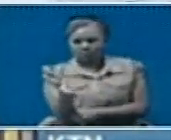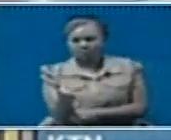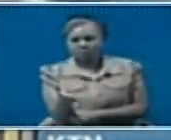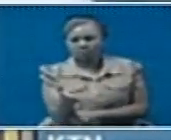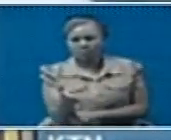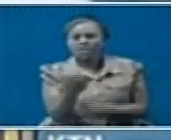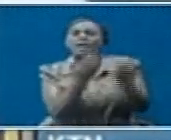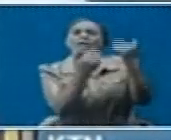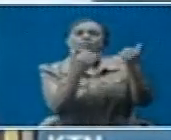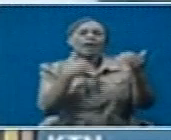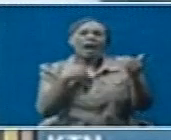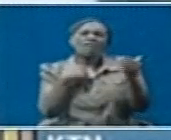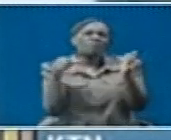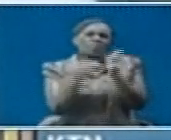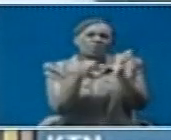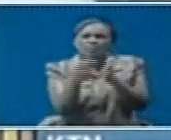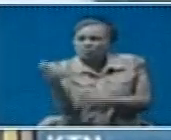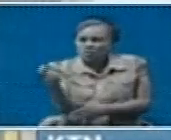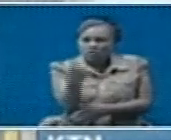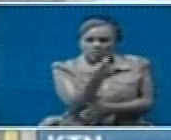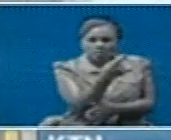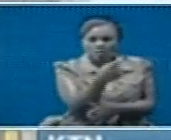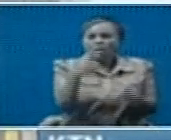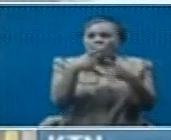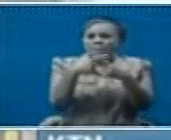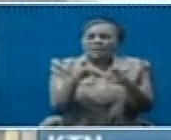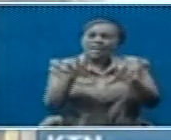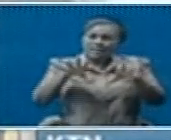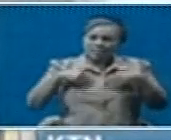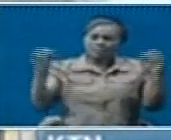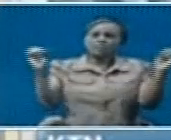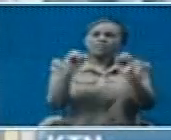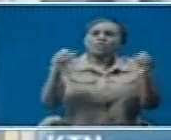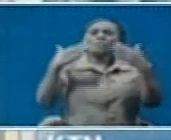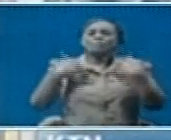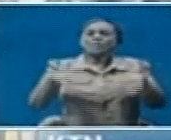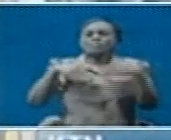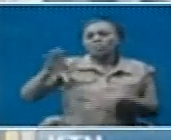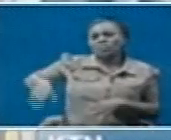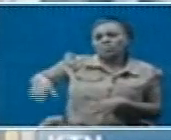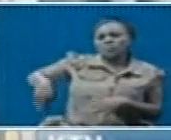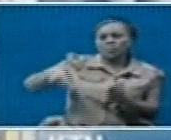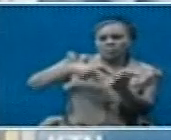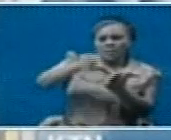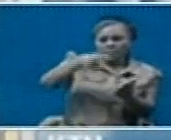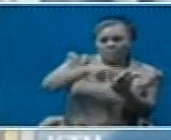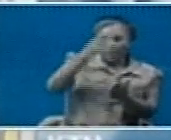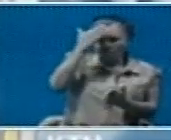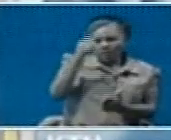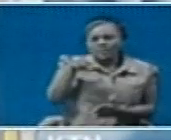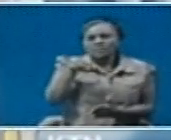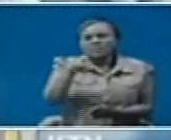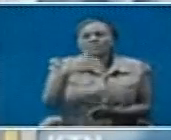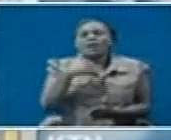And so we expected some teething problems. But what is not acceptable is people delaying salaries because of